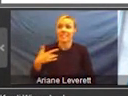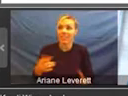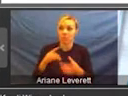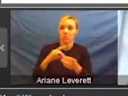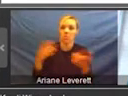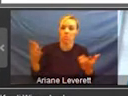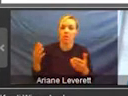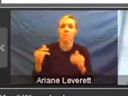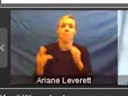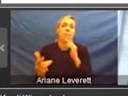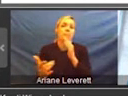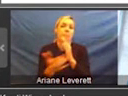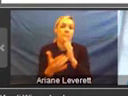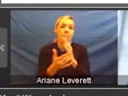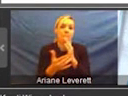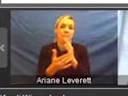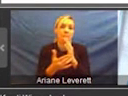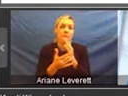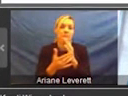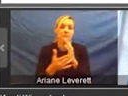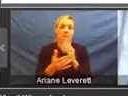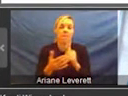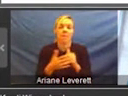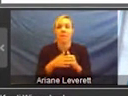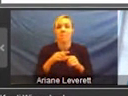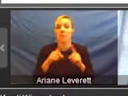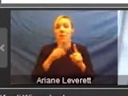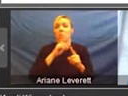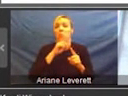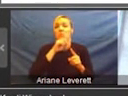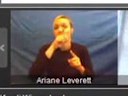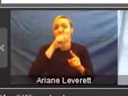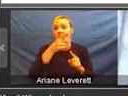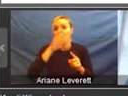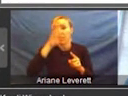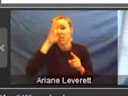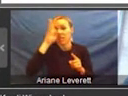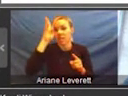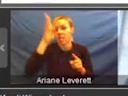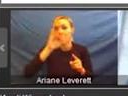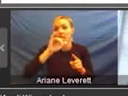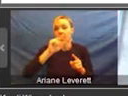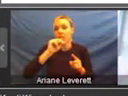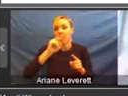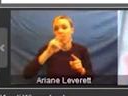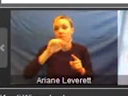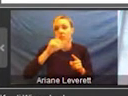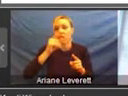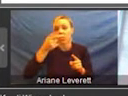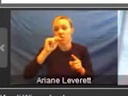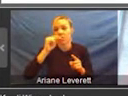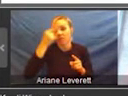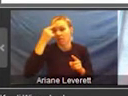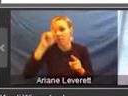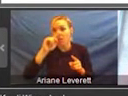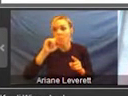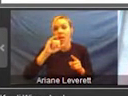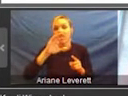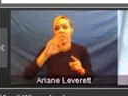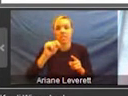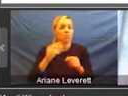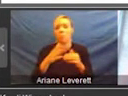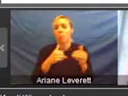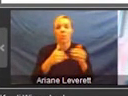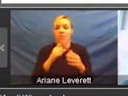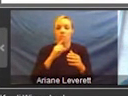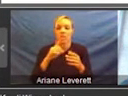technology. But what innovation really is in an ICT for development context is what is relevant to the user and what